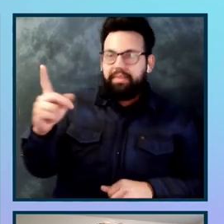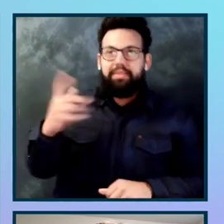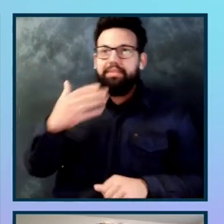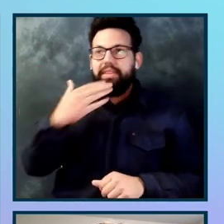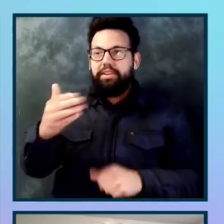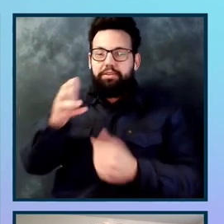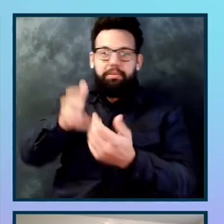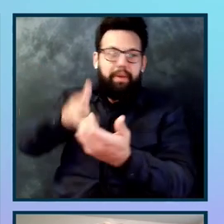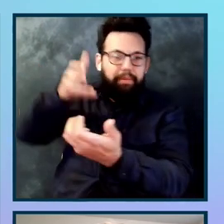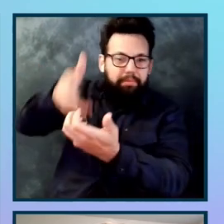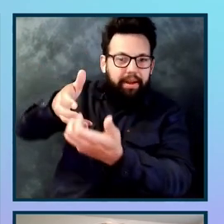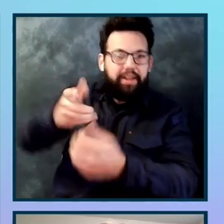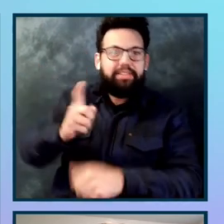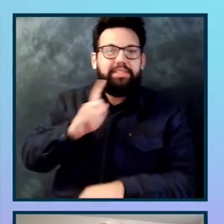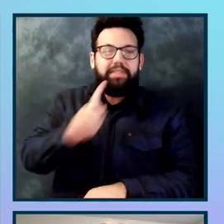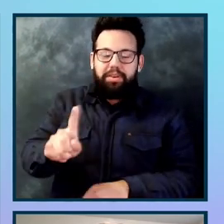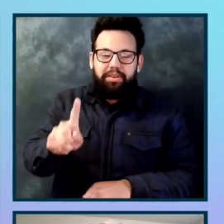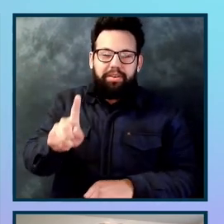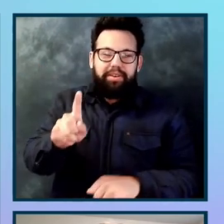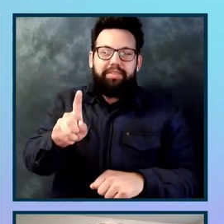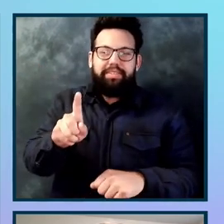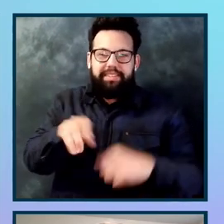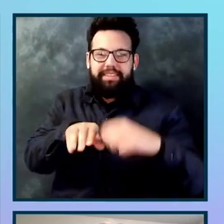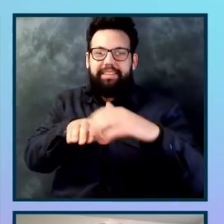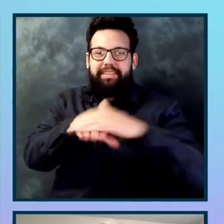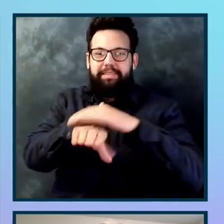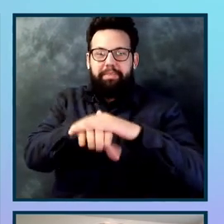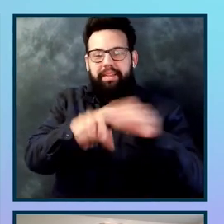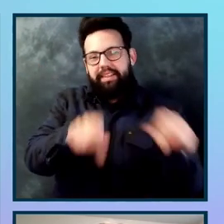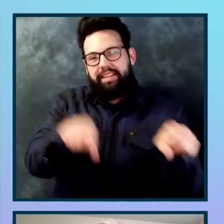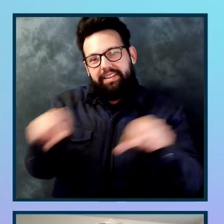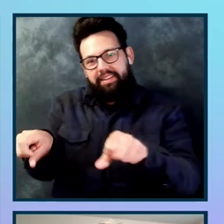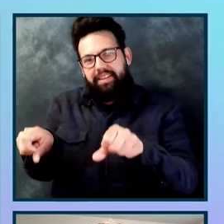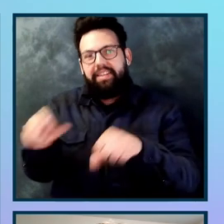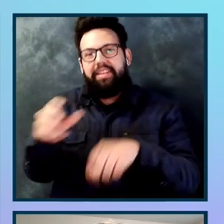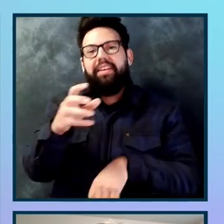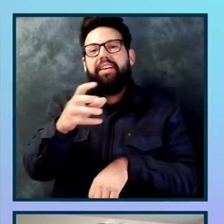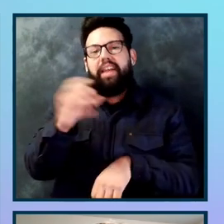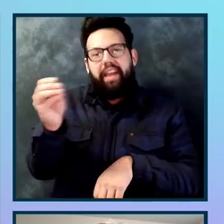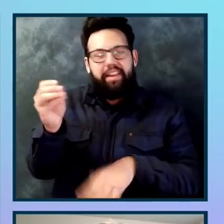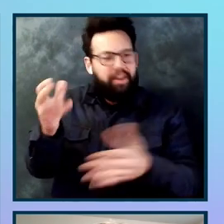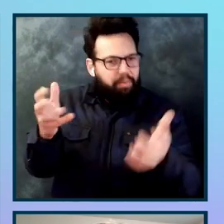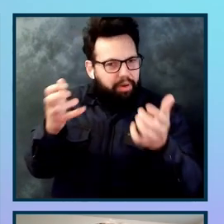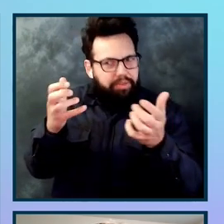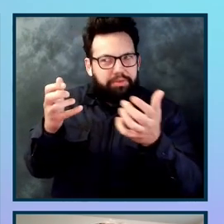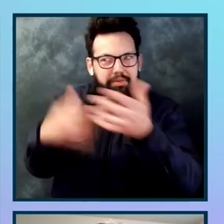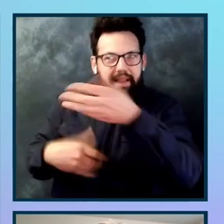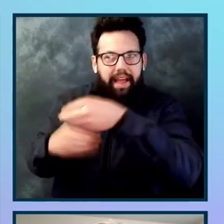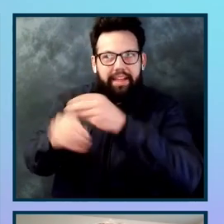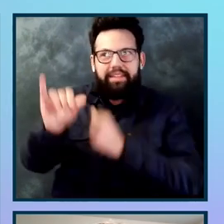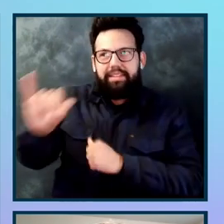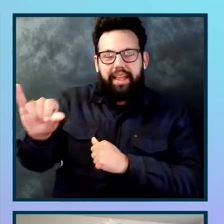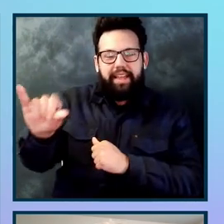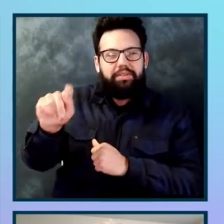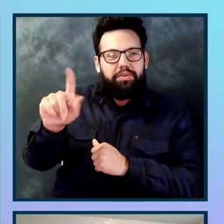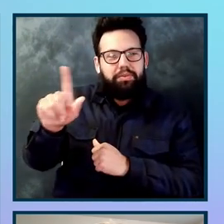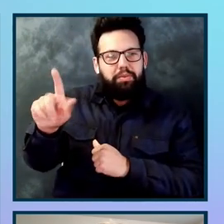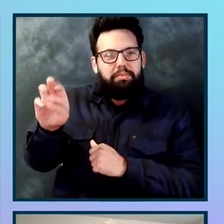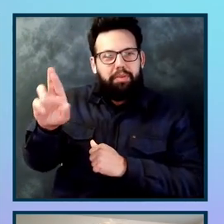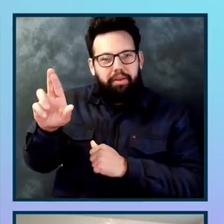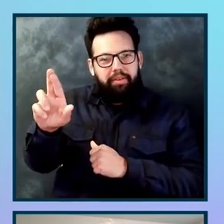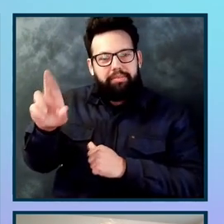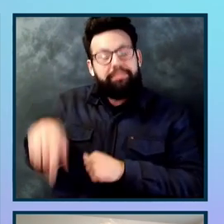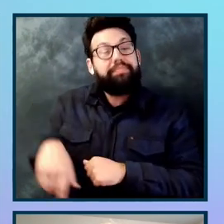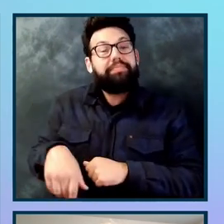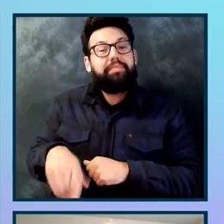for accessibility, and I would love to enable this AudioEye toolbar to check that out. So the directions I'm reading tell me that